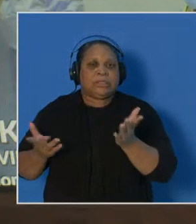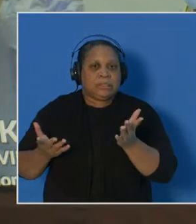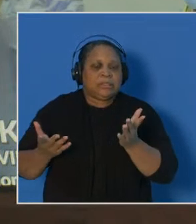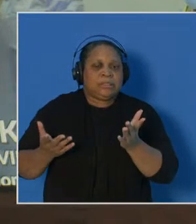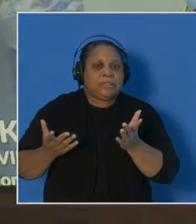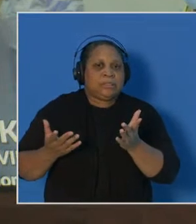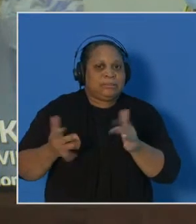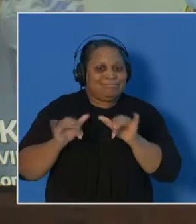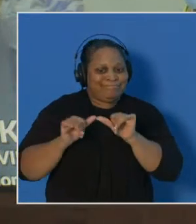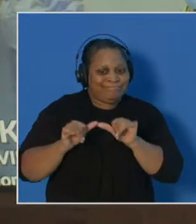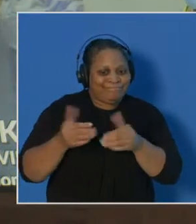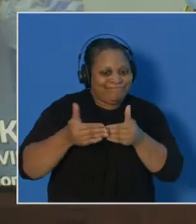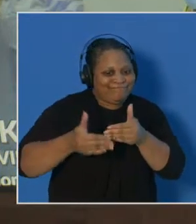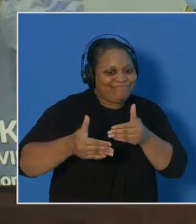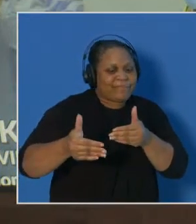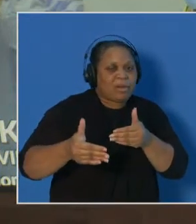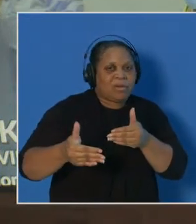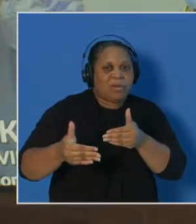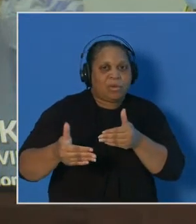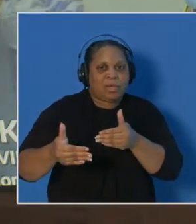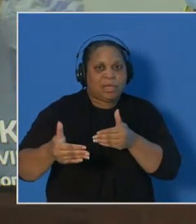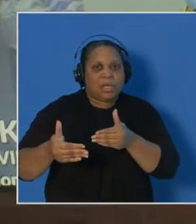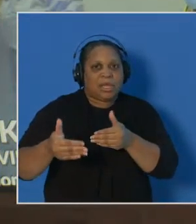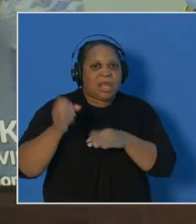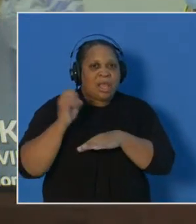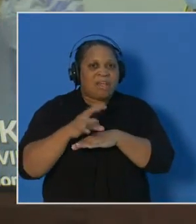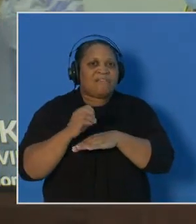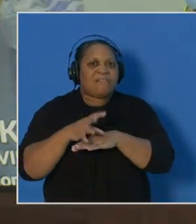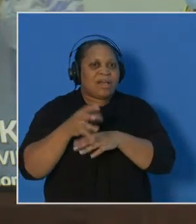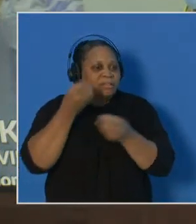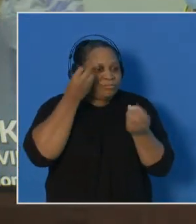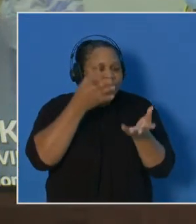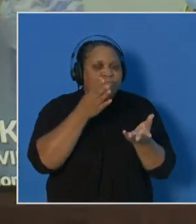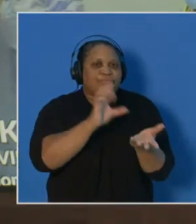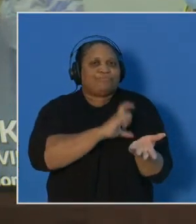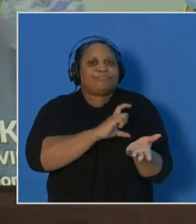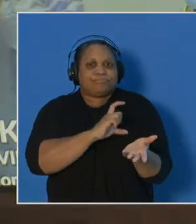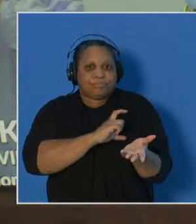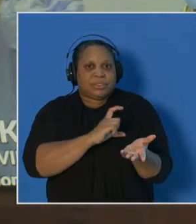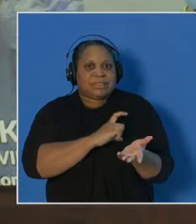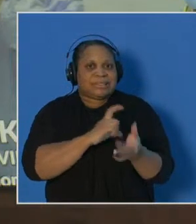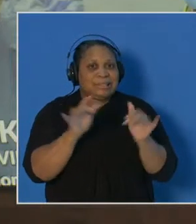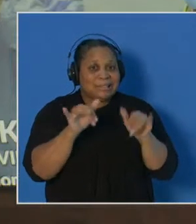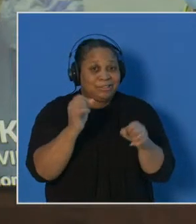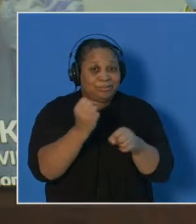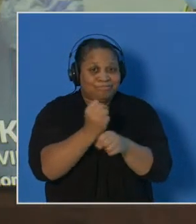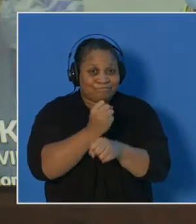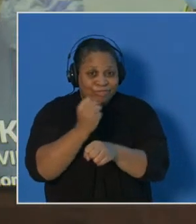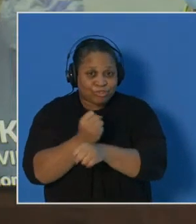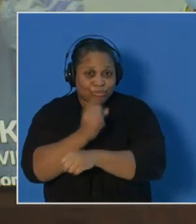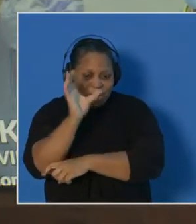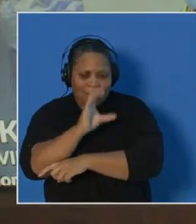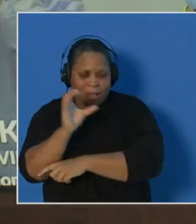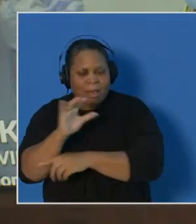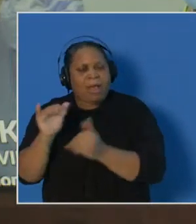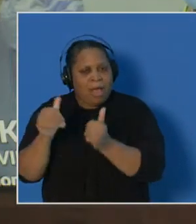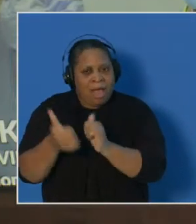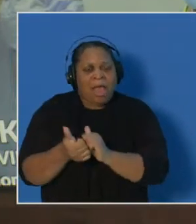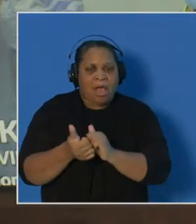is ongoing. Specialist advice has been provided to the BPS in relation to the search strategy. In addition,